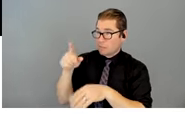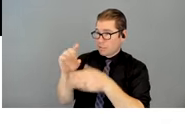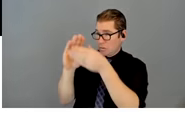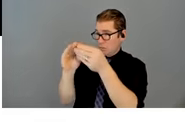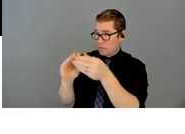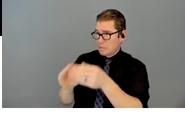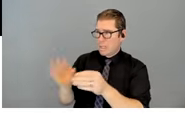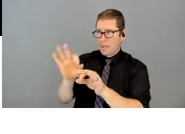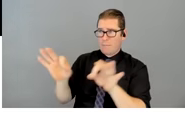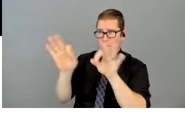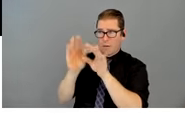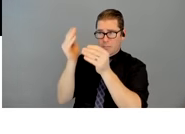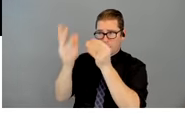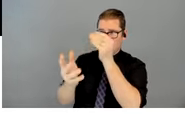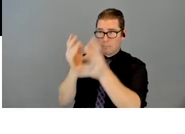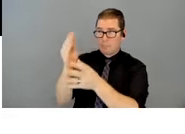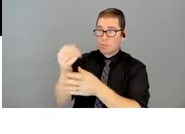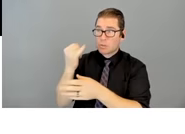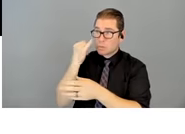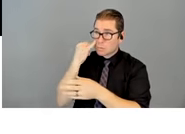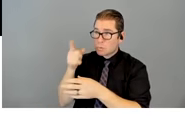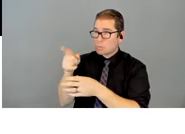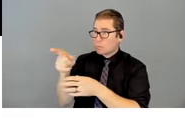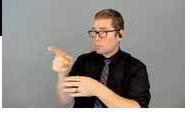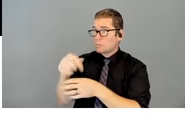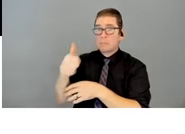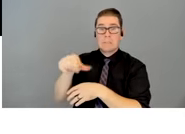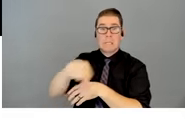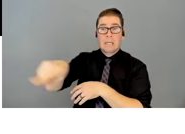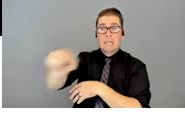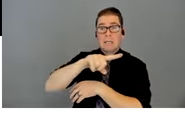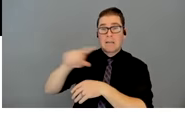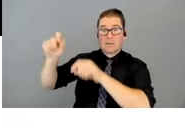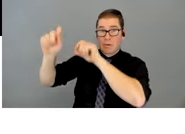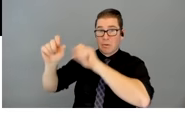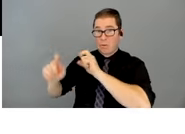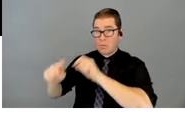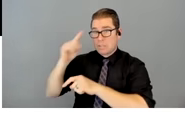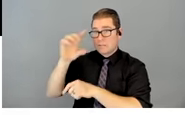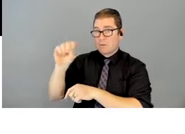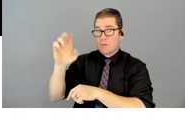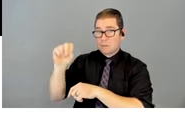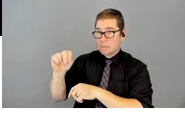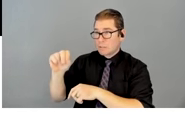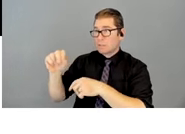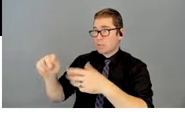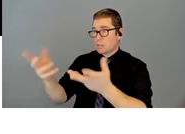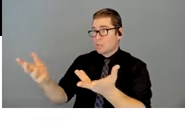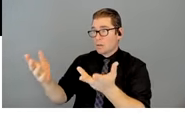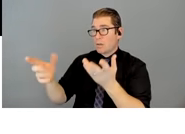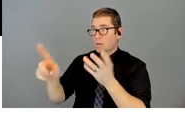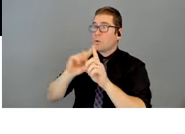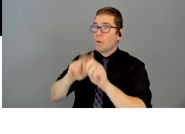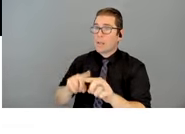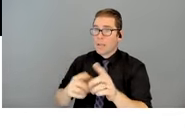Sean, if you could post that in the chat right now. Really? I'll sing the Jeopardy song. Well, we'll put you